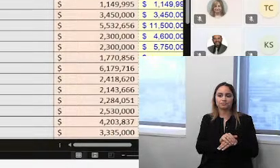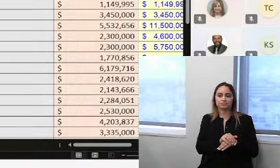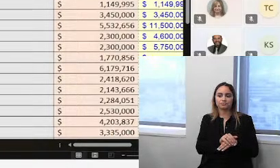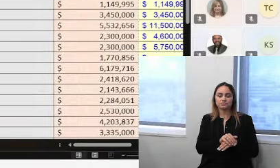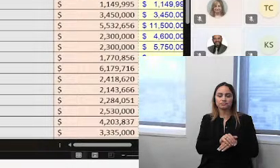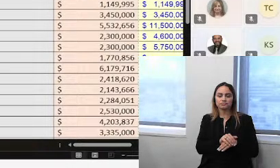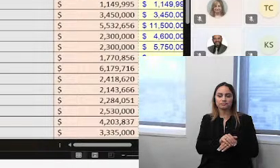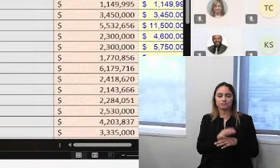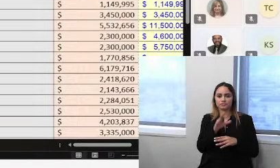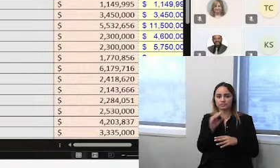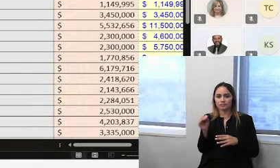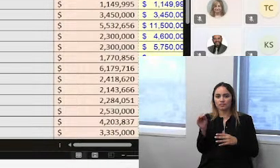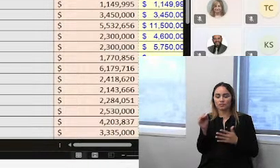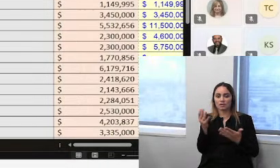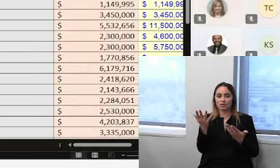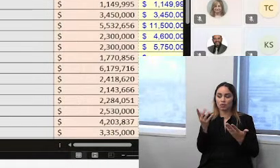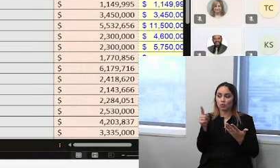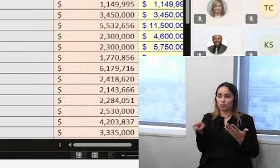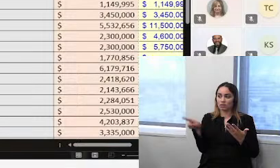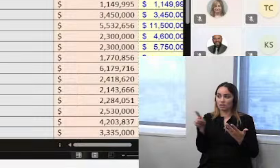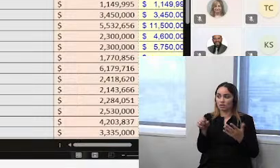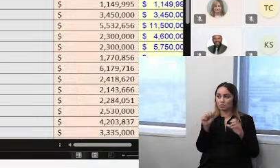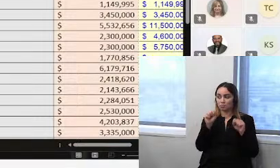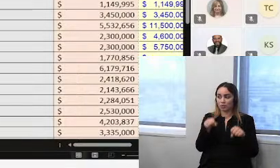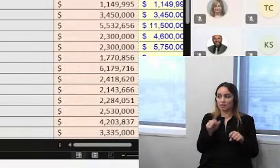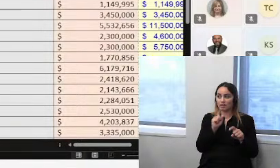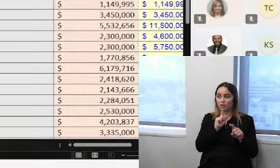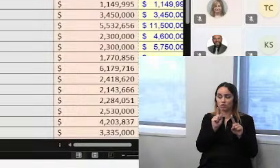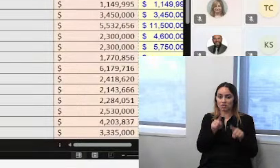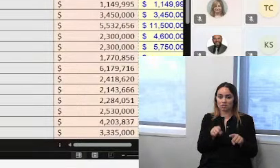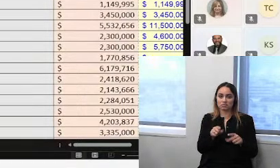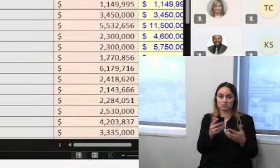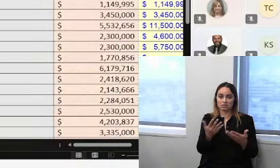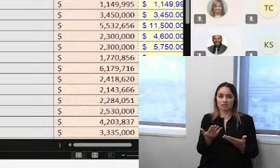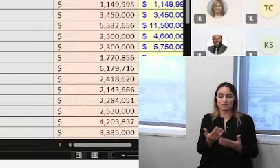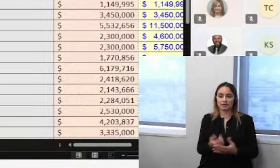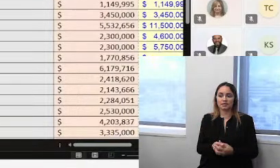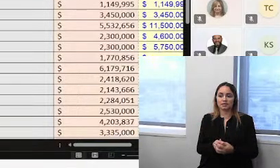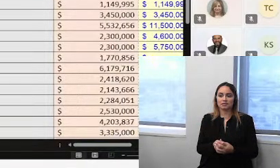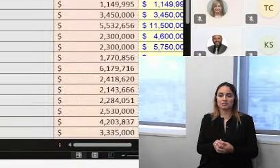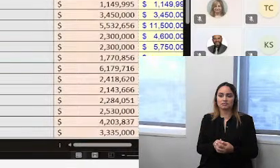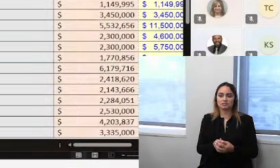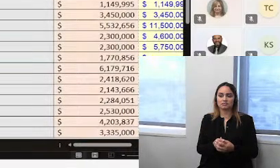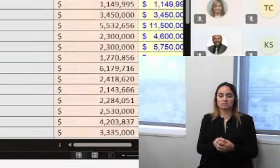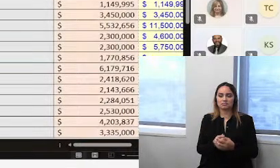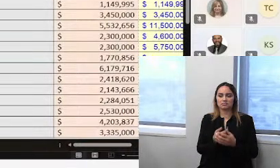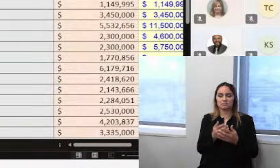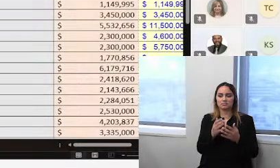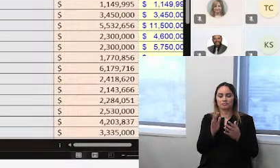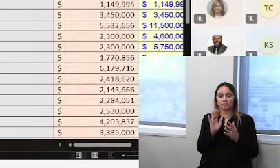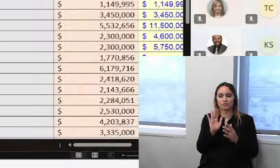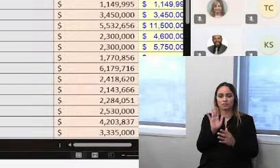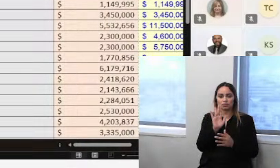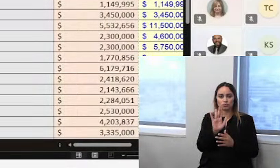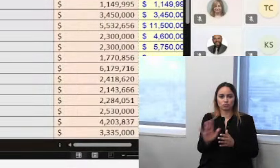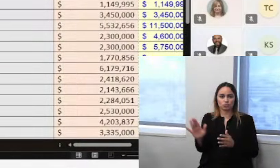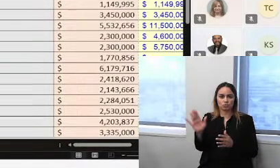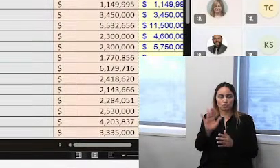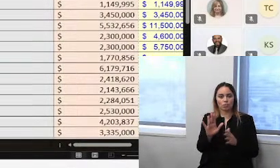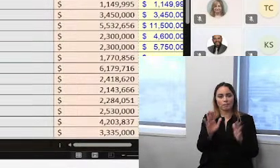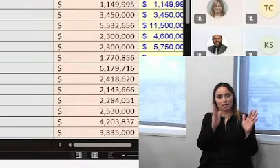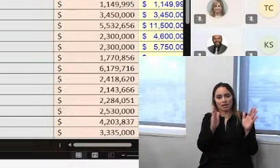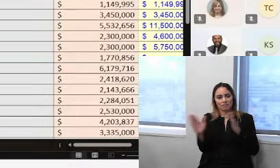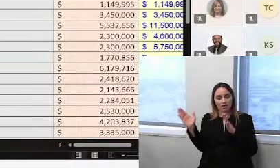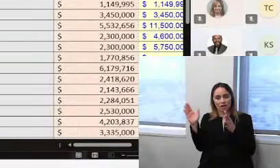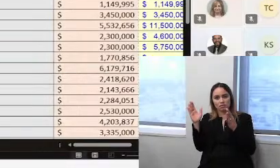extent you can answer, it then would be is in terms of your planning and strategy for how you would